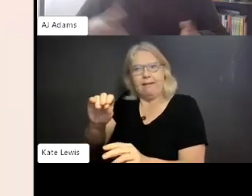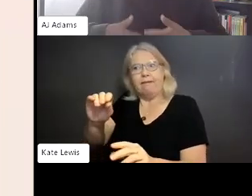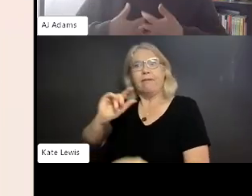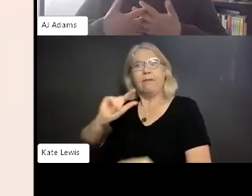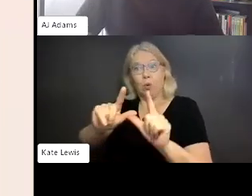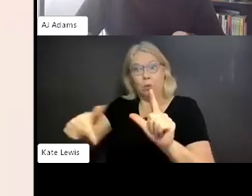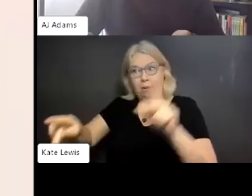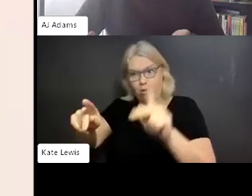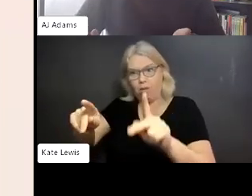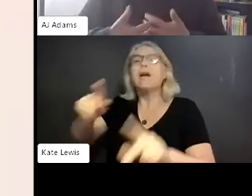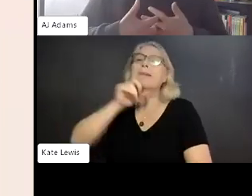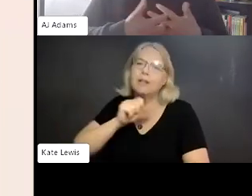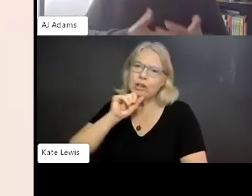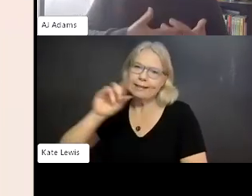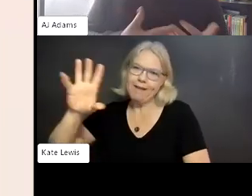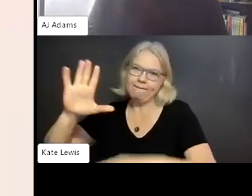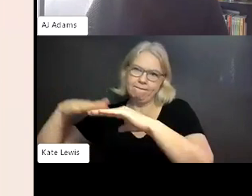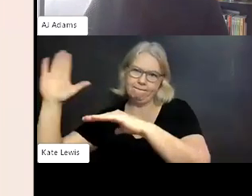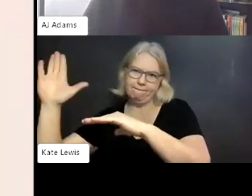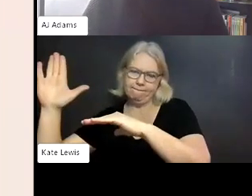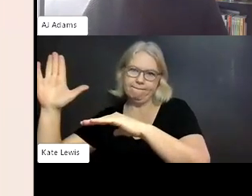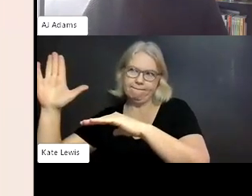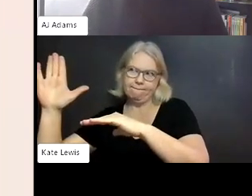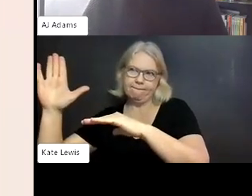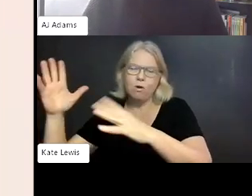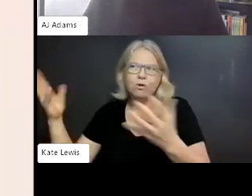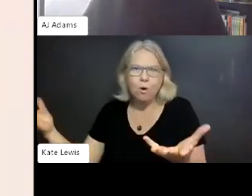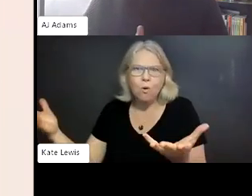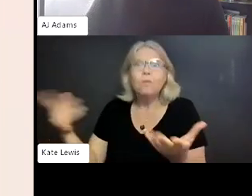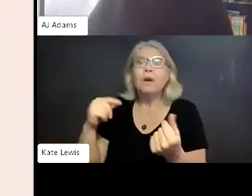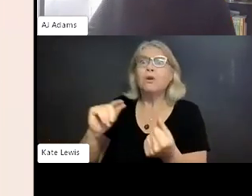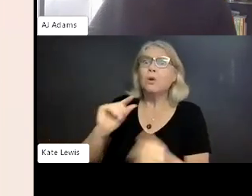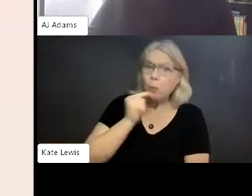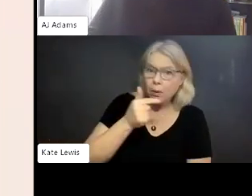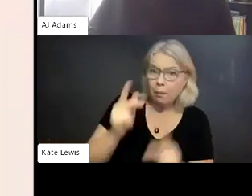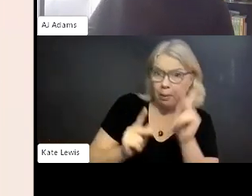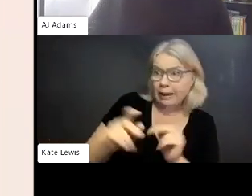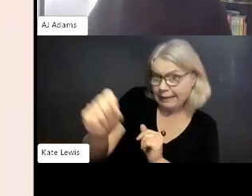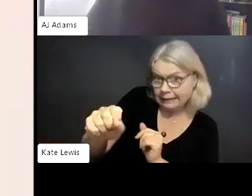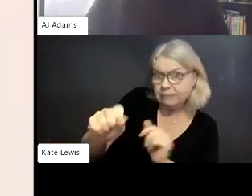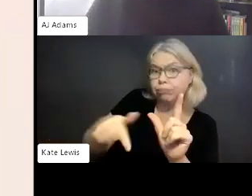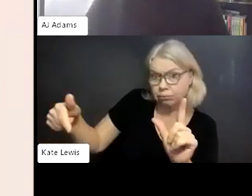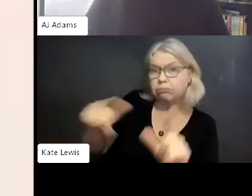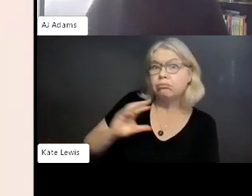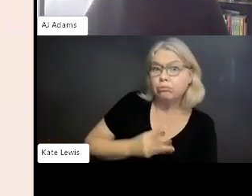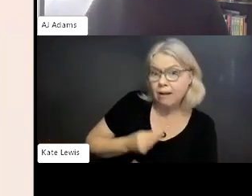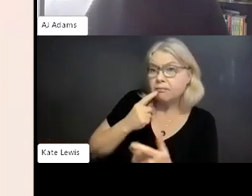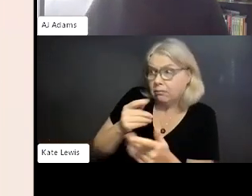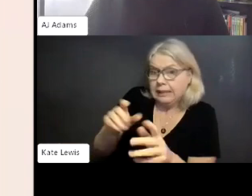just 2SLGBI people, they're folks who live through some of the most important historical moments for queer and trans